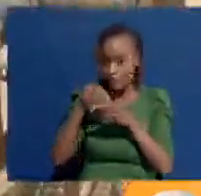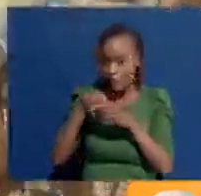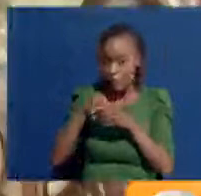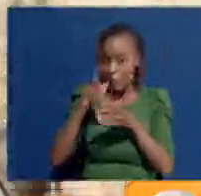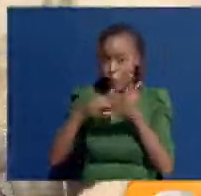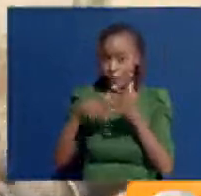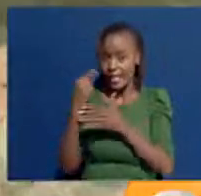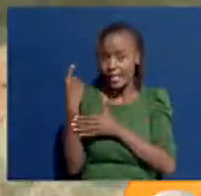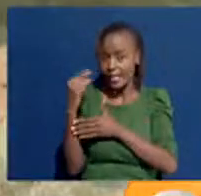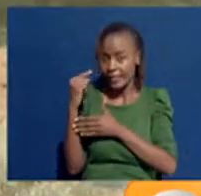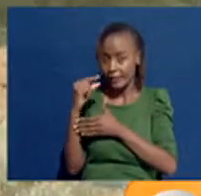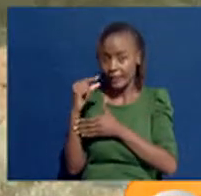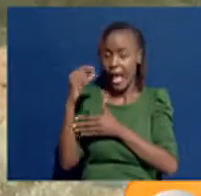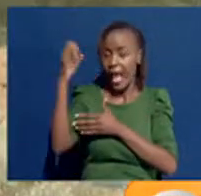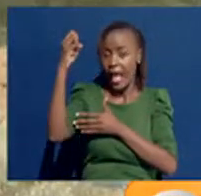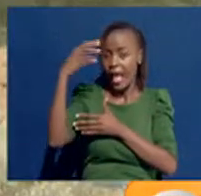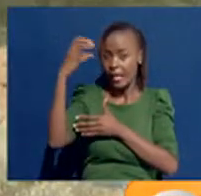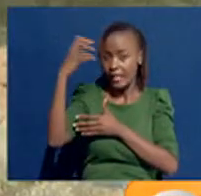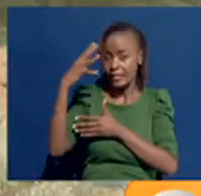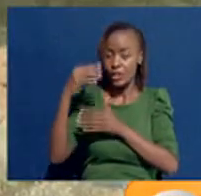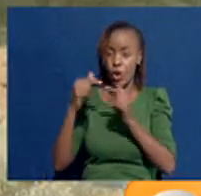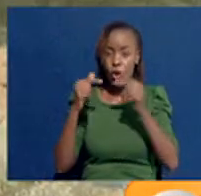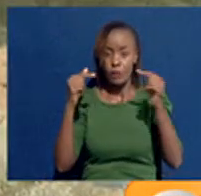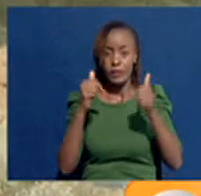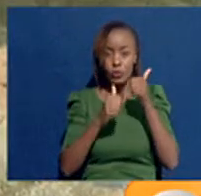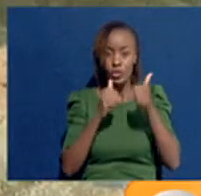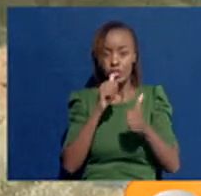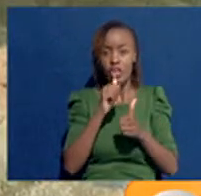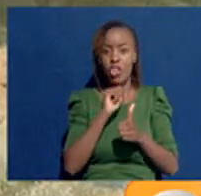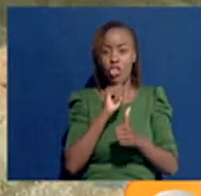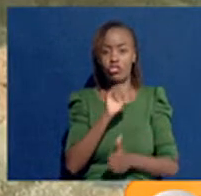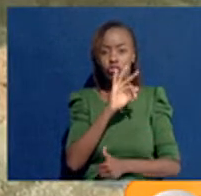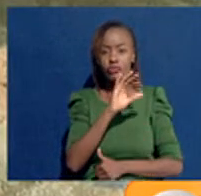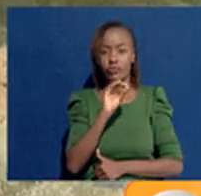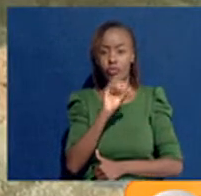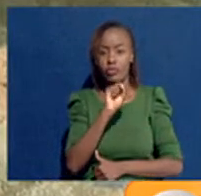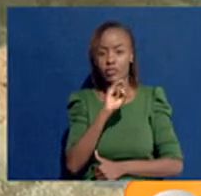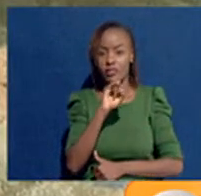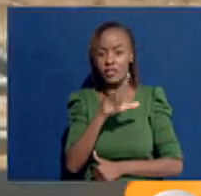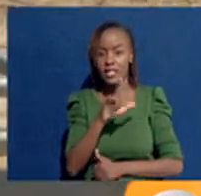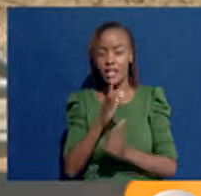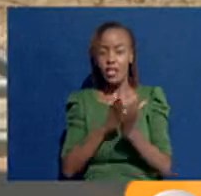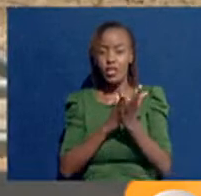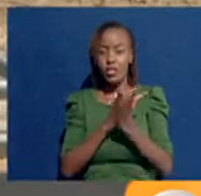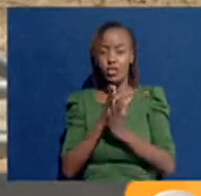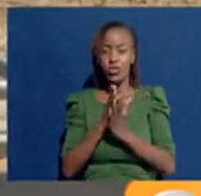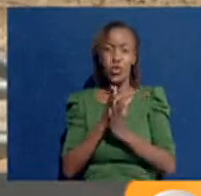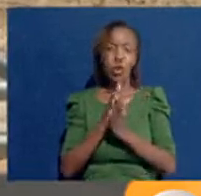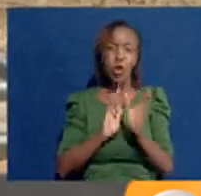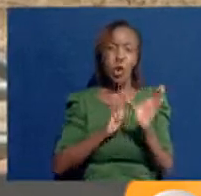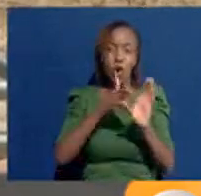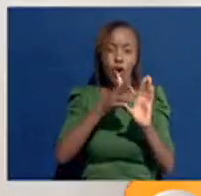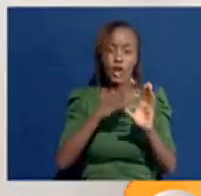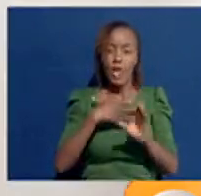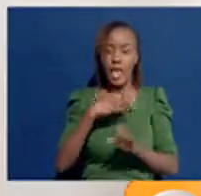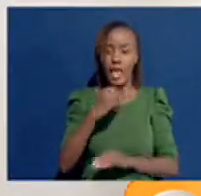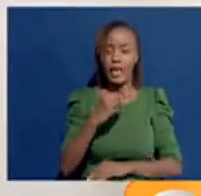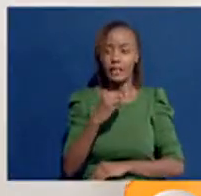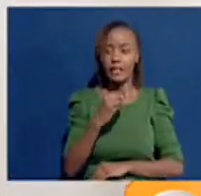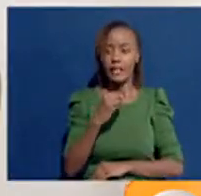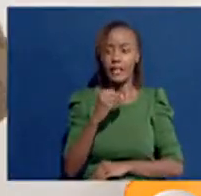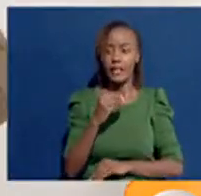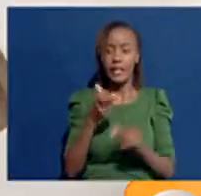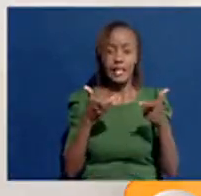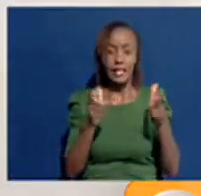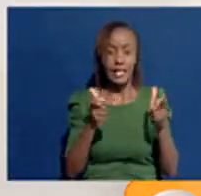renewable energy as opposed to fossil remittances through oil and gas exploration. Now,